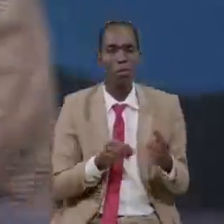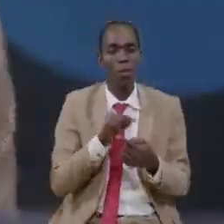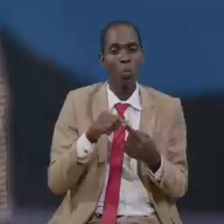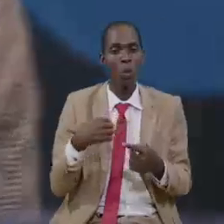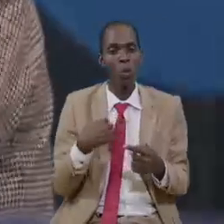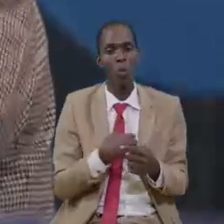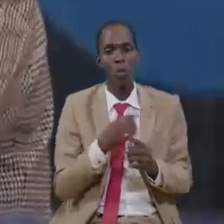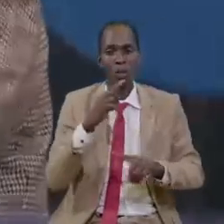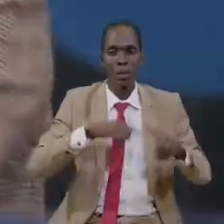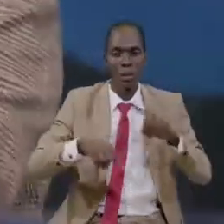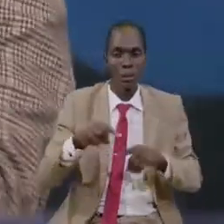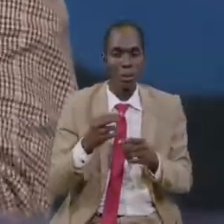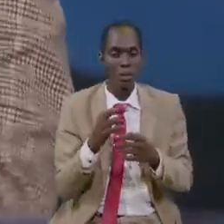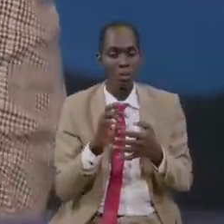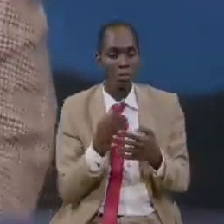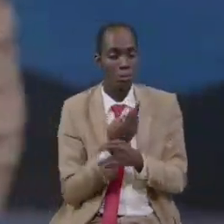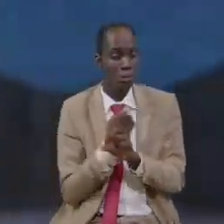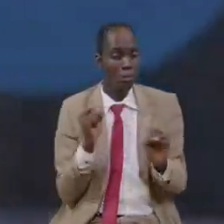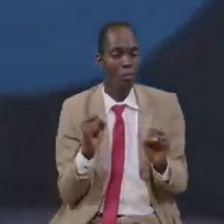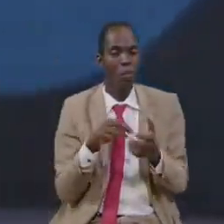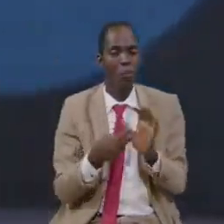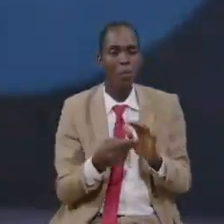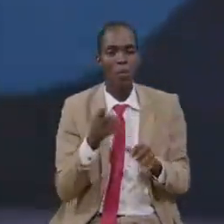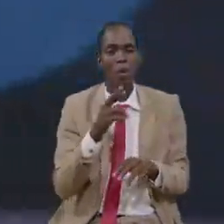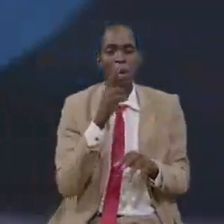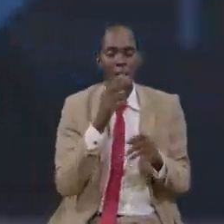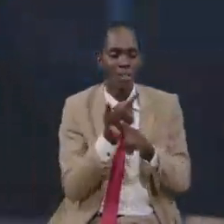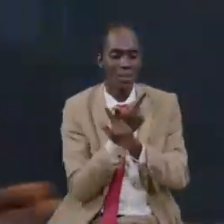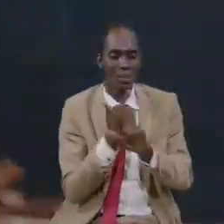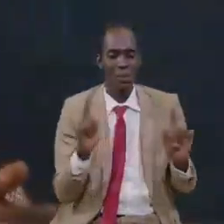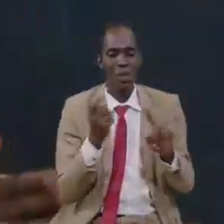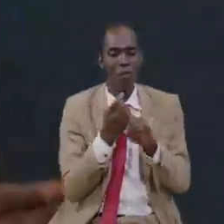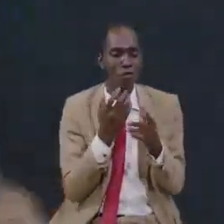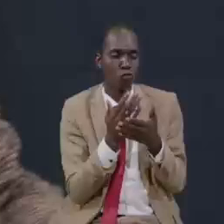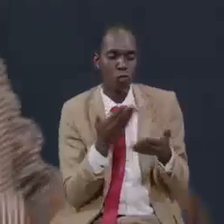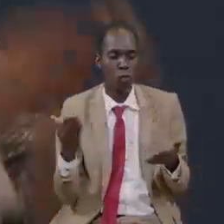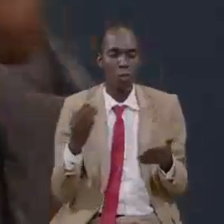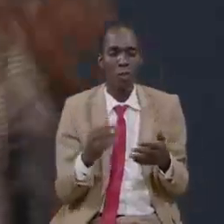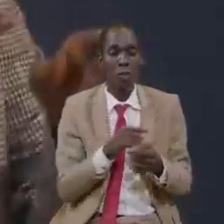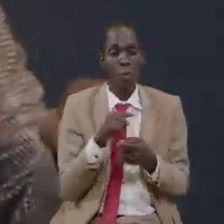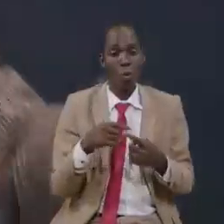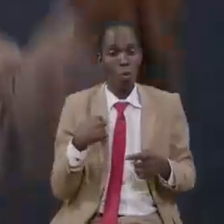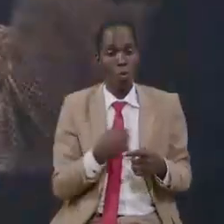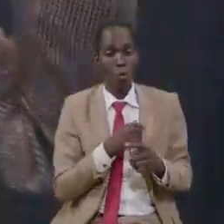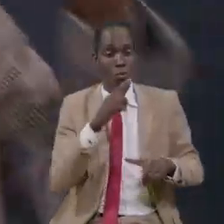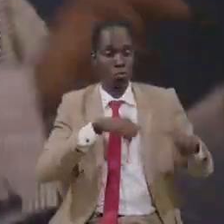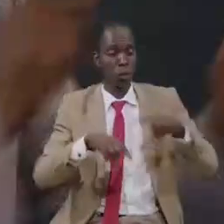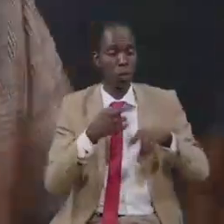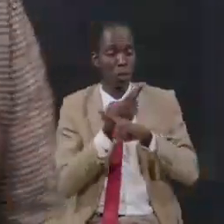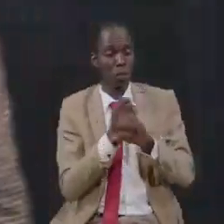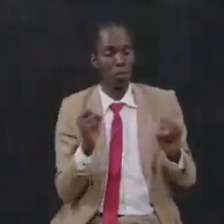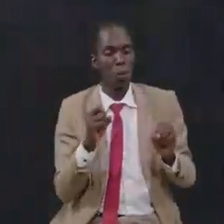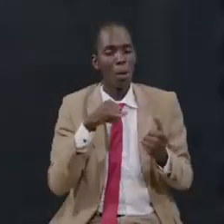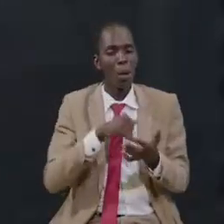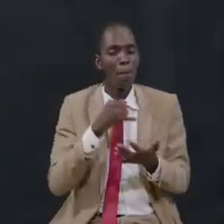are liberated from something. When we say deliverance, you are delivered